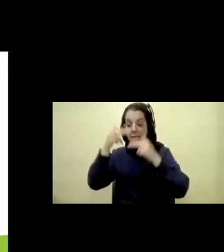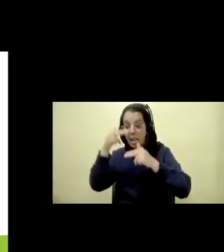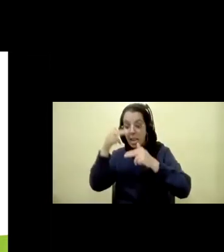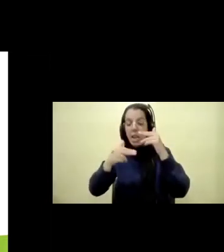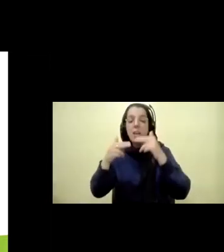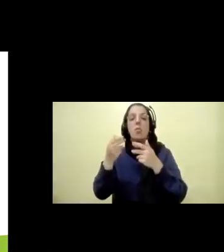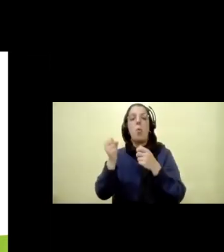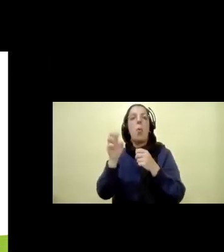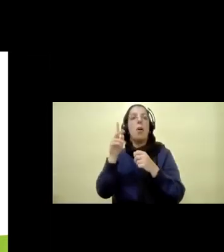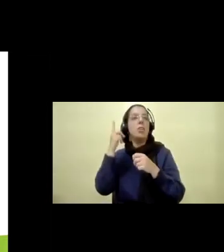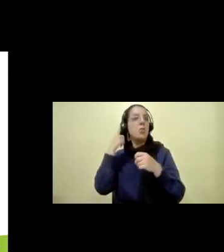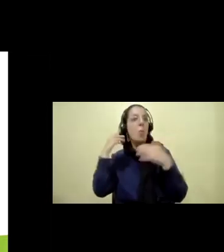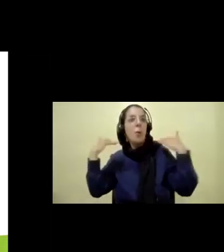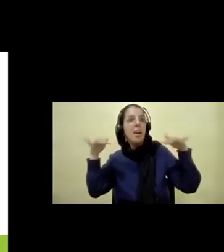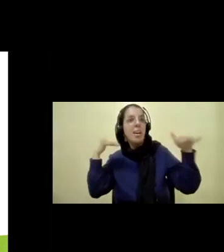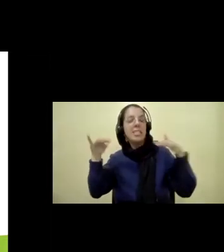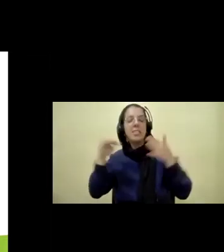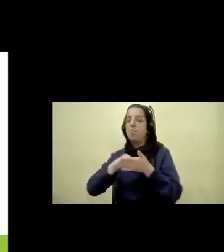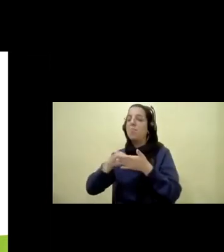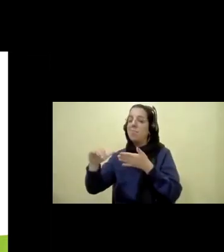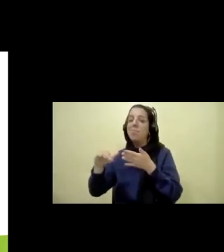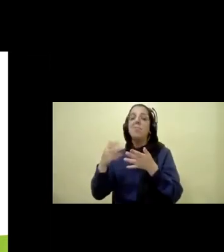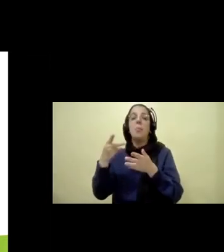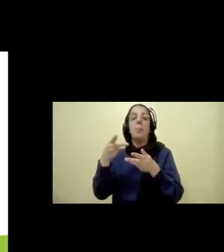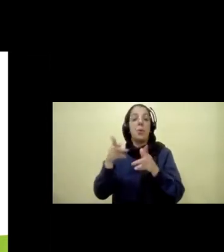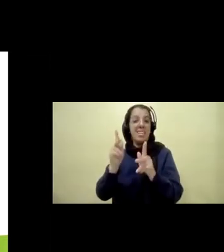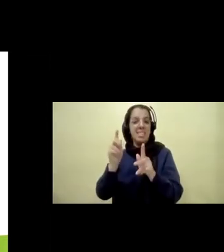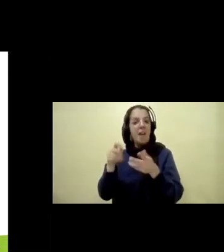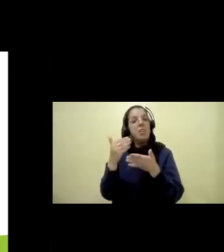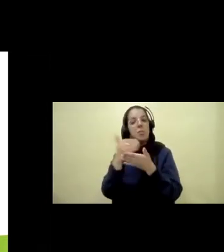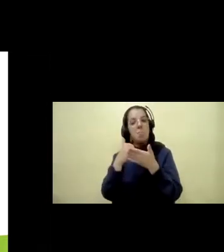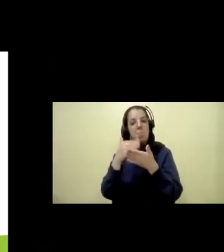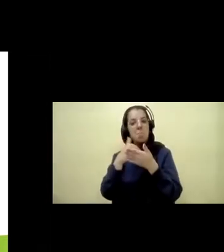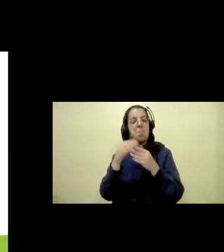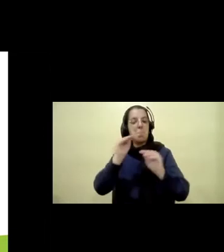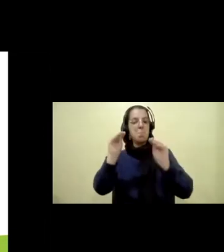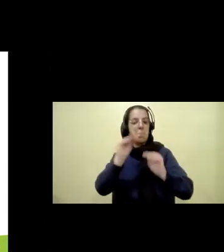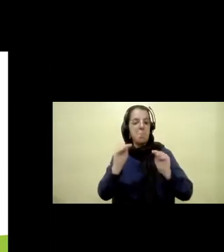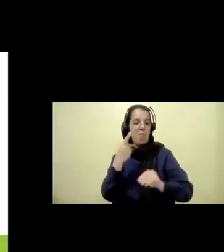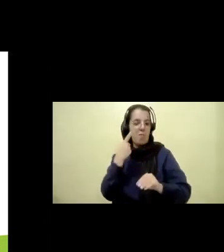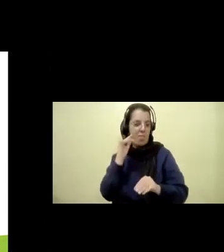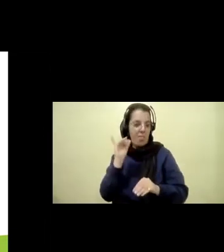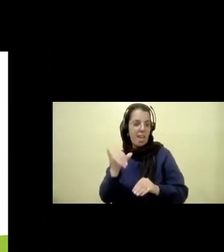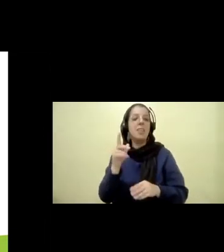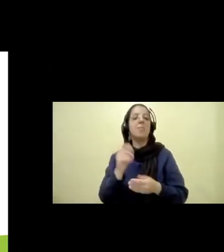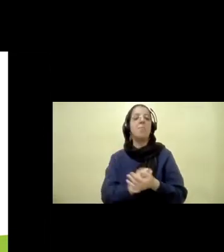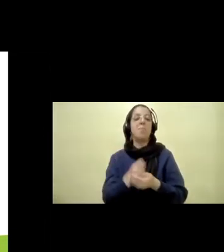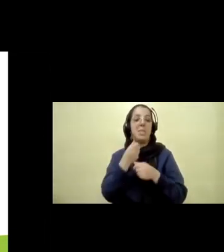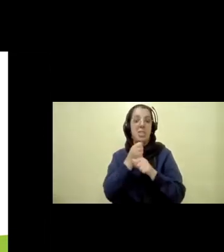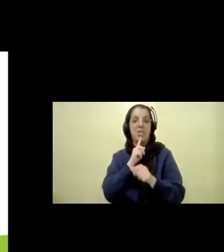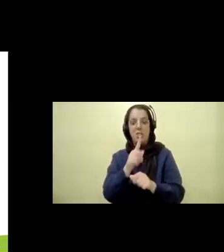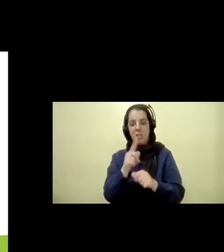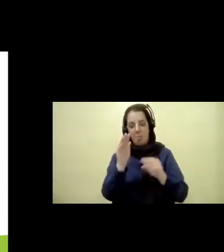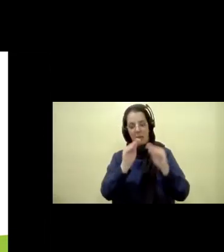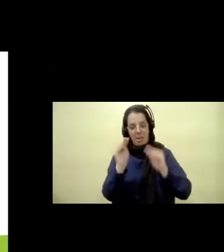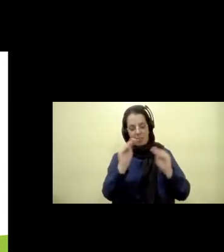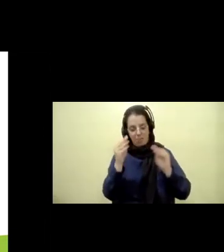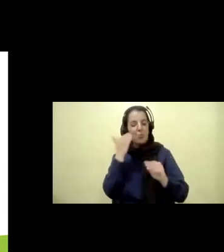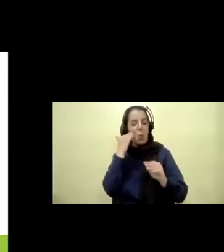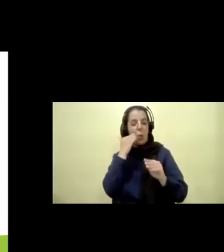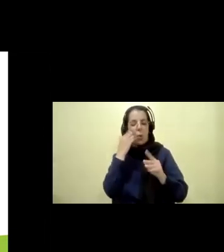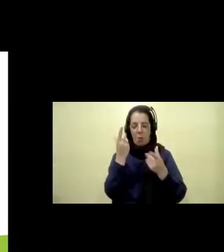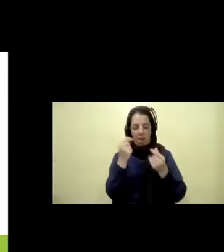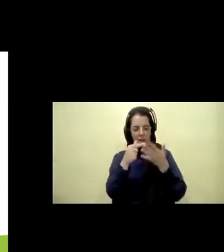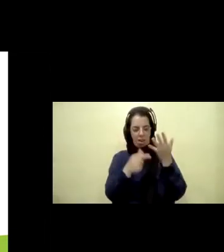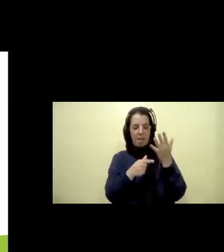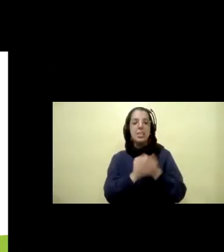noise exemption. These are things you'll need to be budgeting for. So making sure you allocate budget for those types of costs. If you're in a park that does not